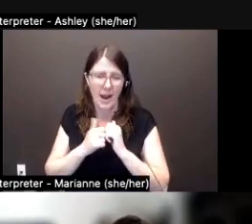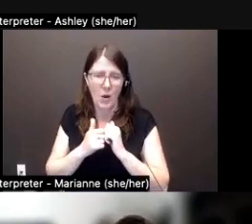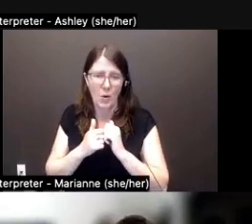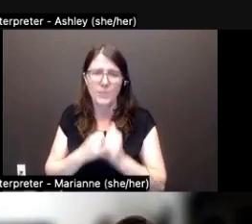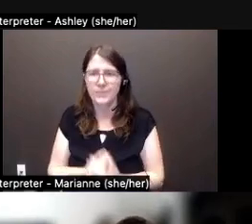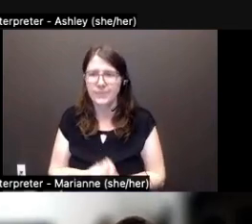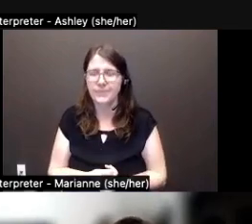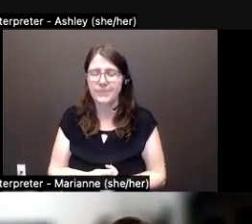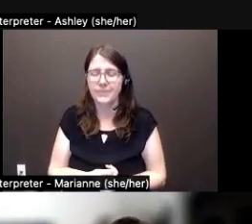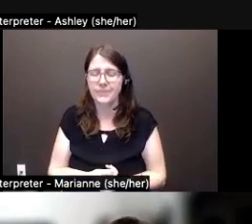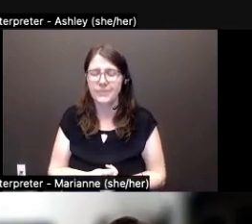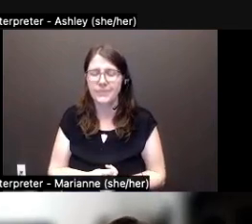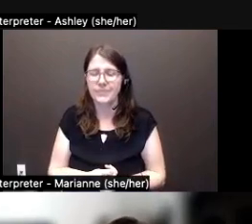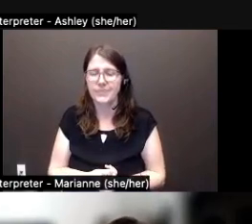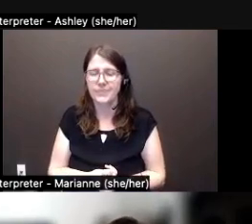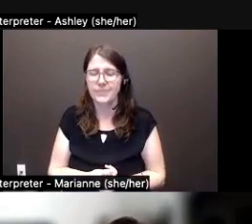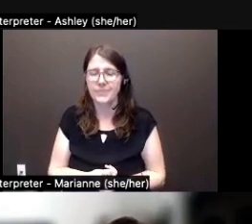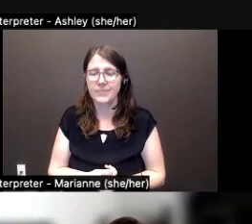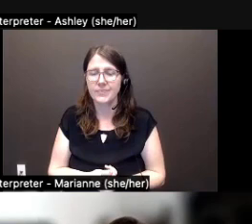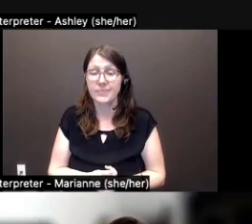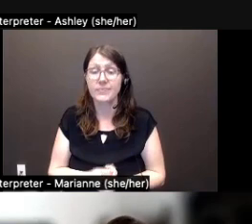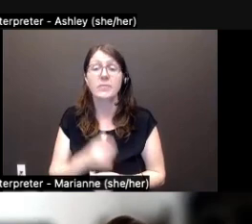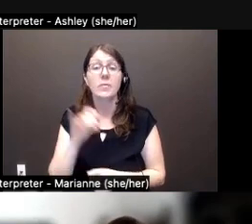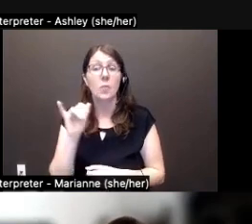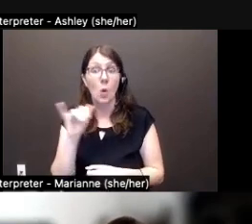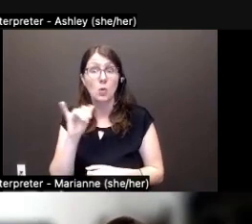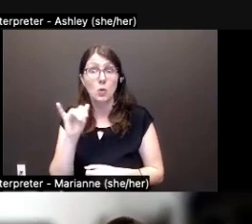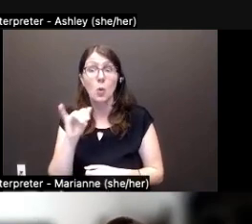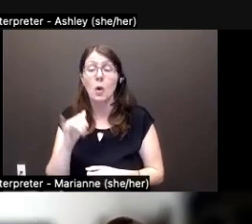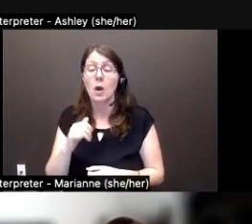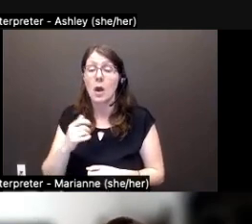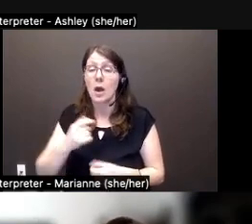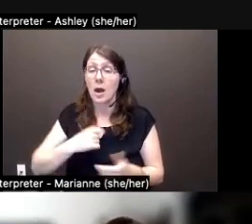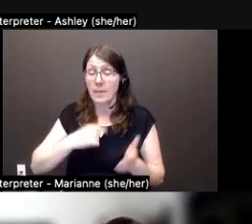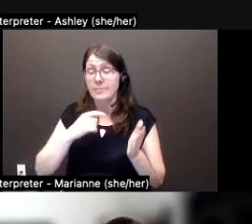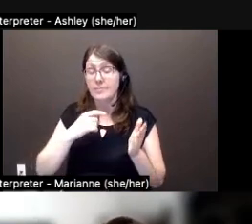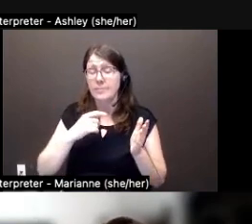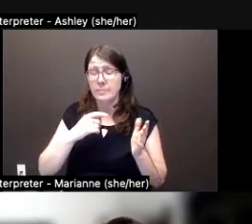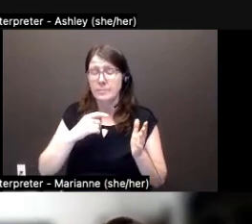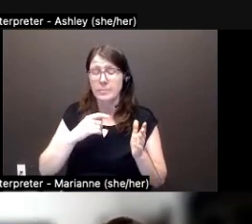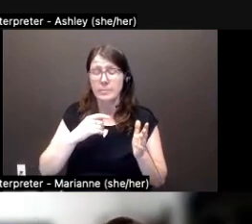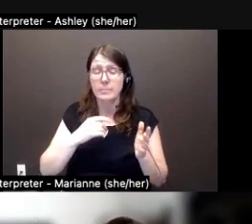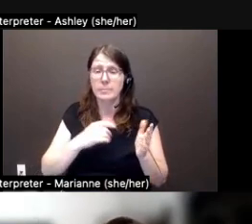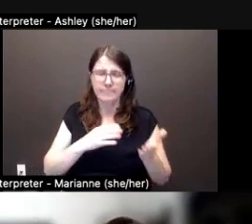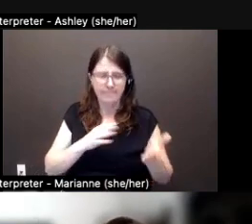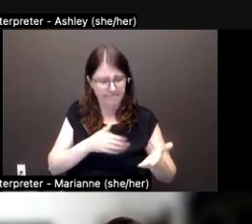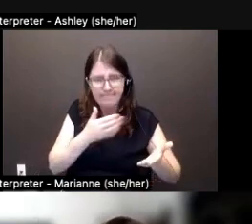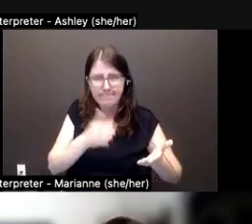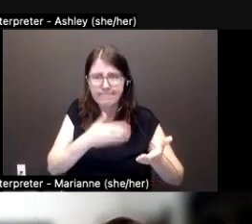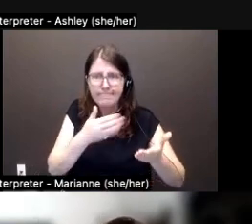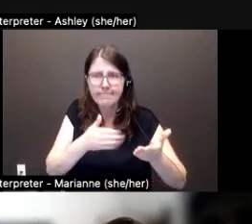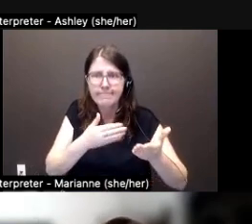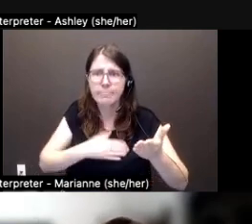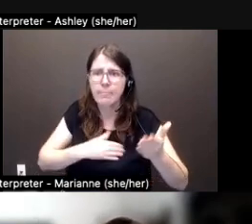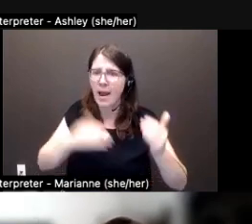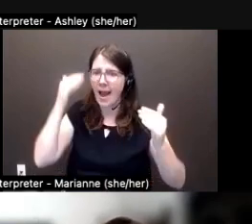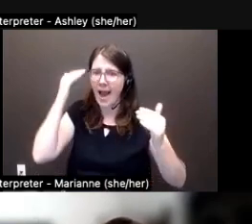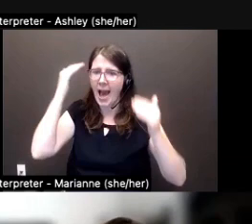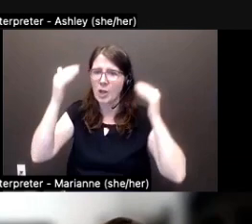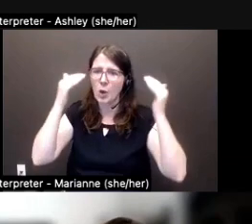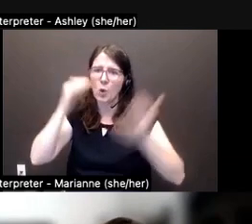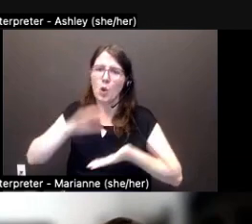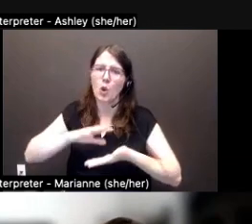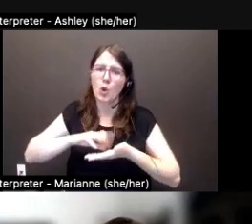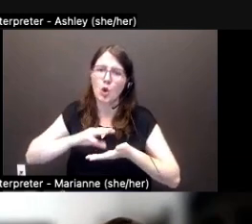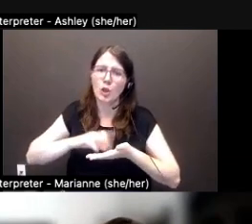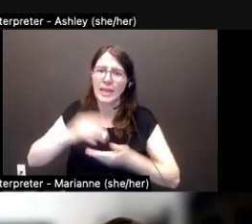adult learning concepts to ensure that I was not going to create videos because I was looking